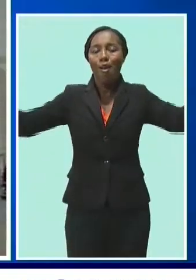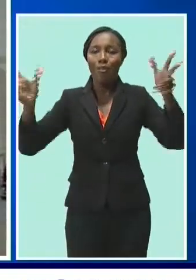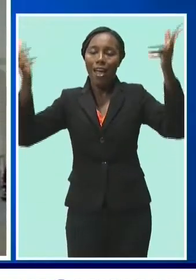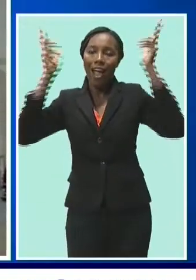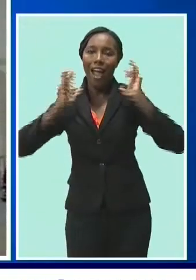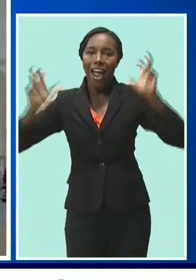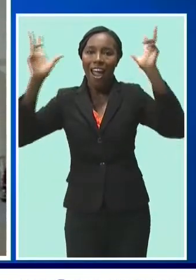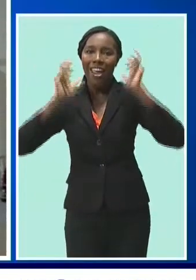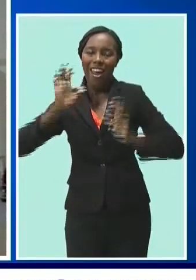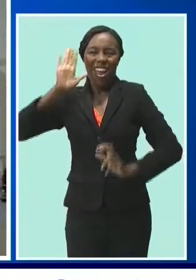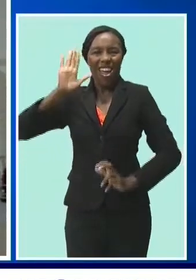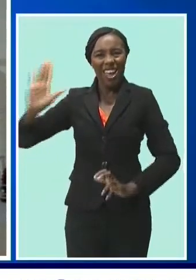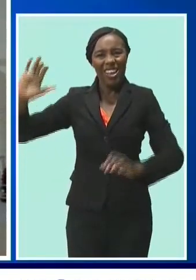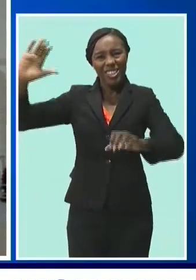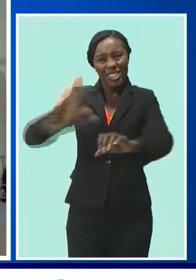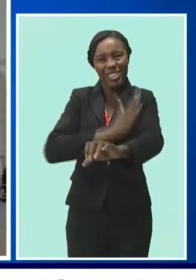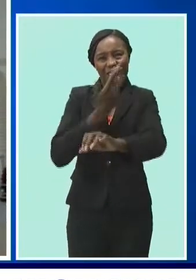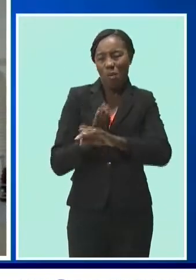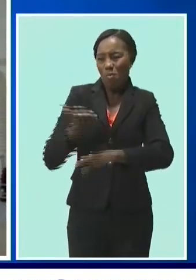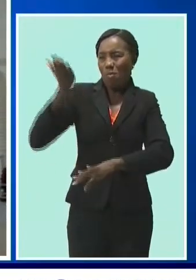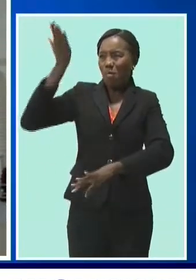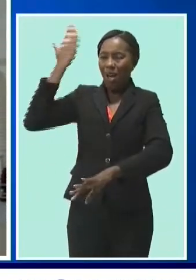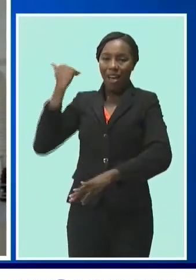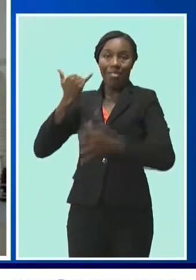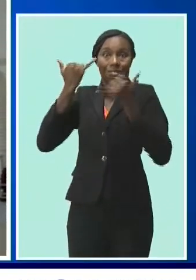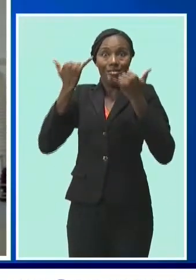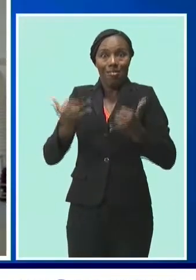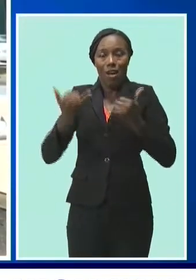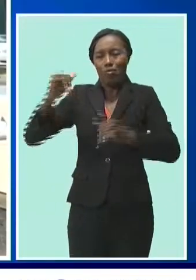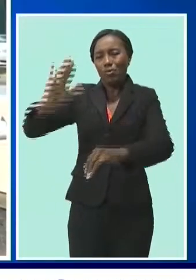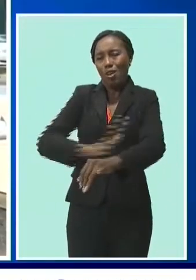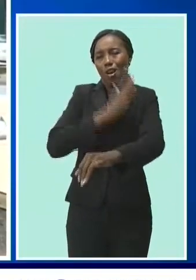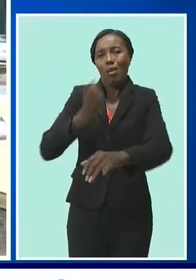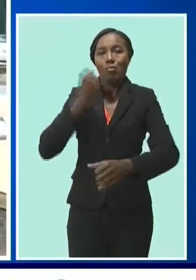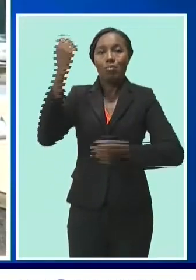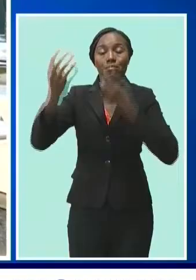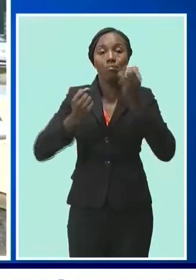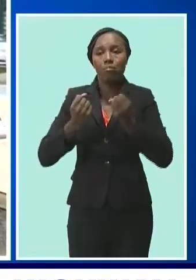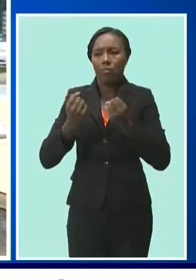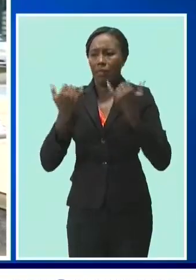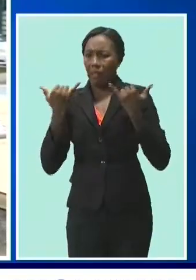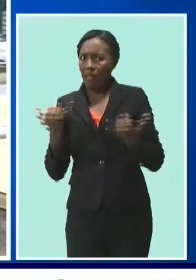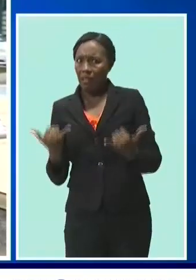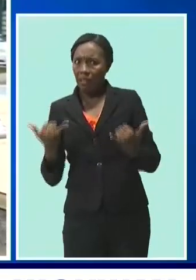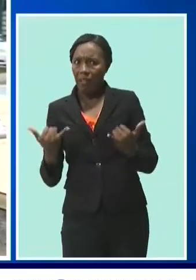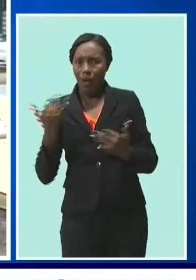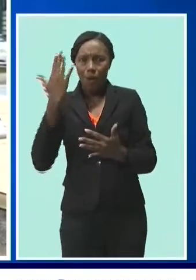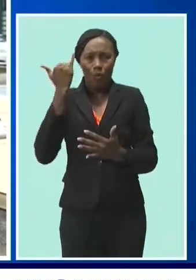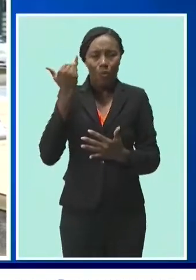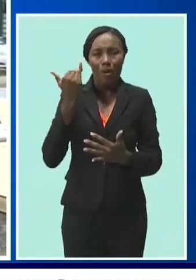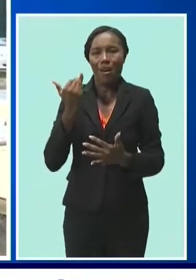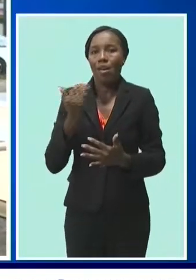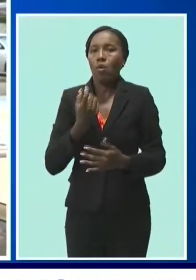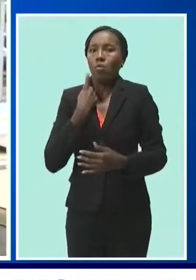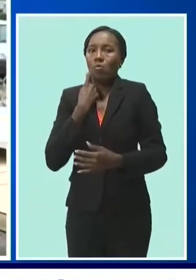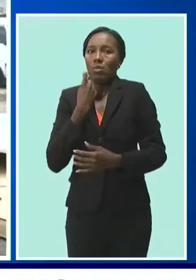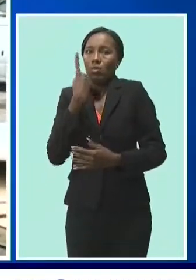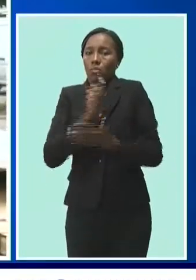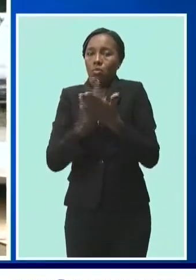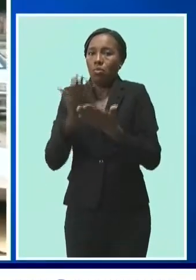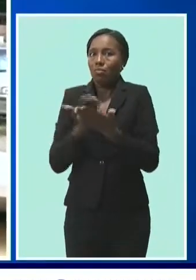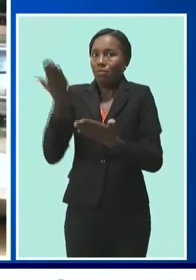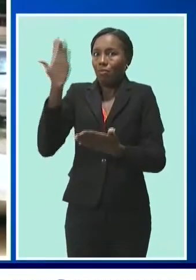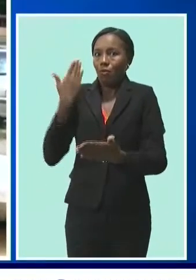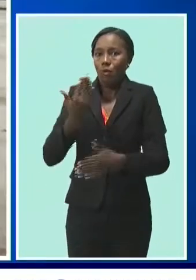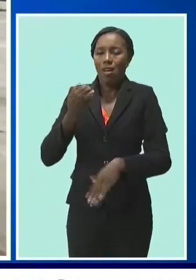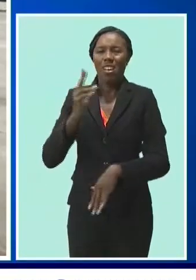of Griner hits, both past and present. And I deliberately say present because just a week ago, the Mighty Griner